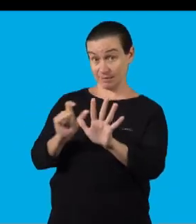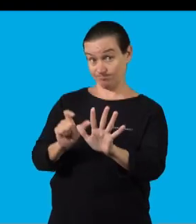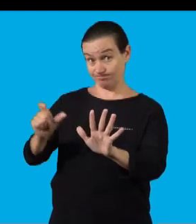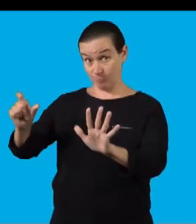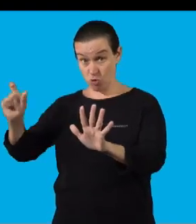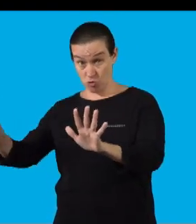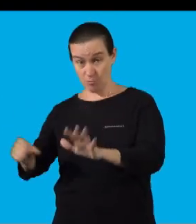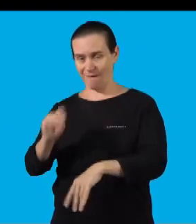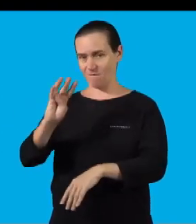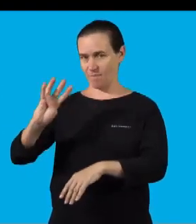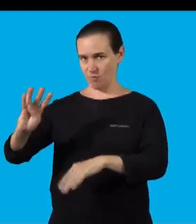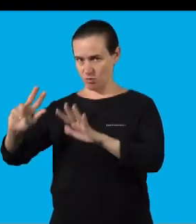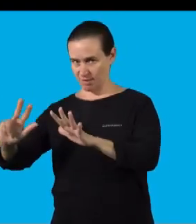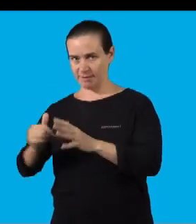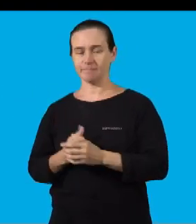term is